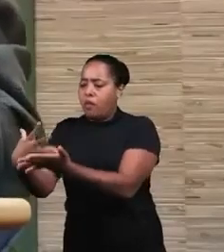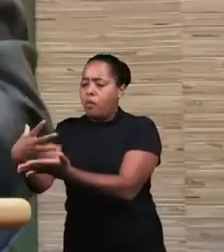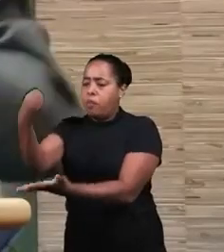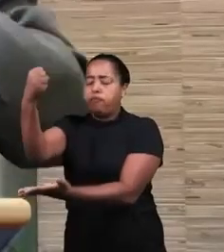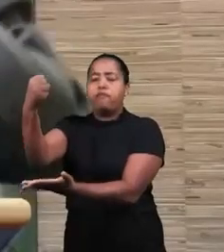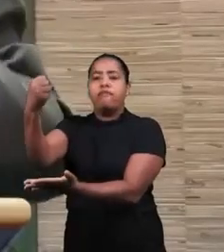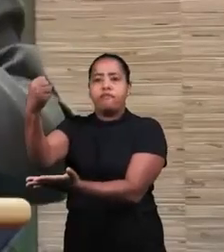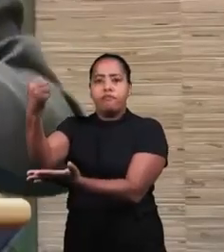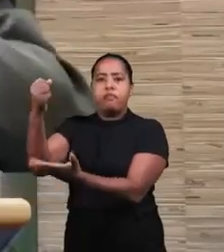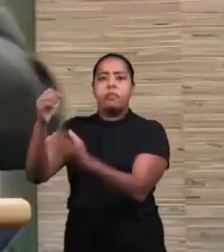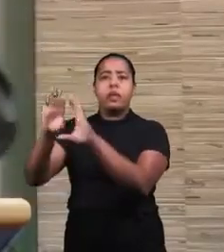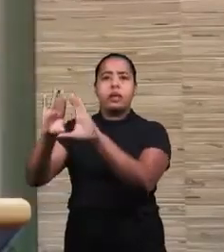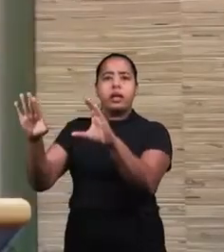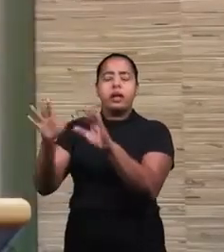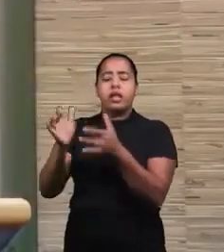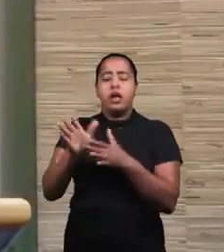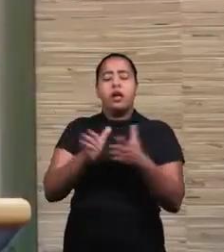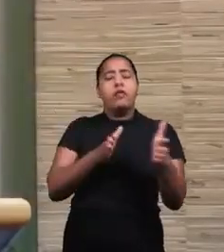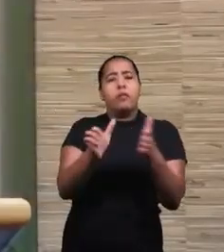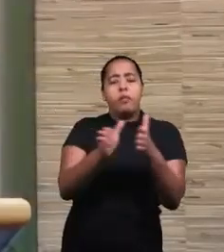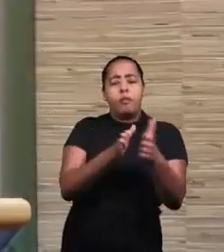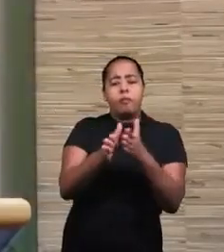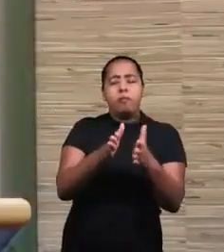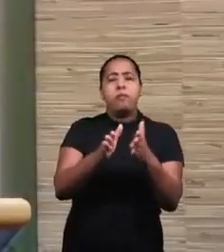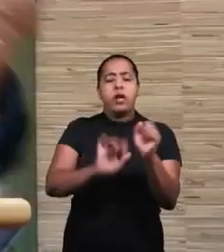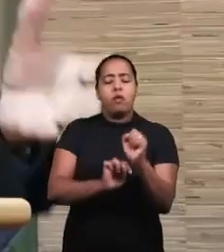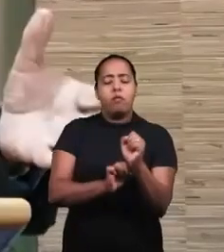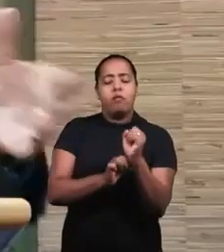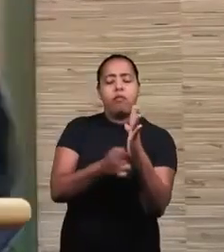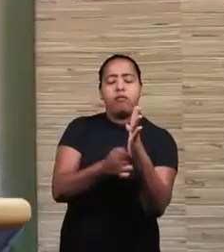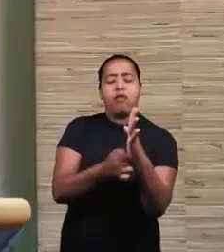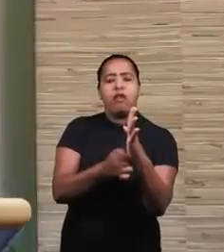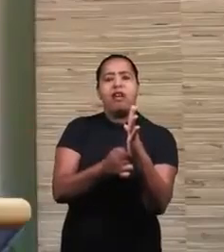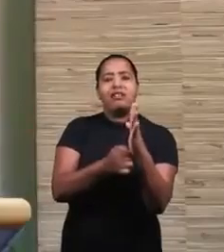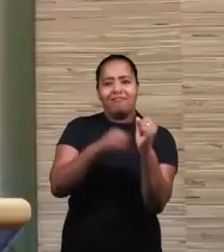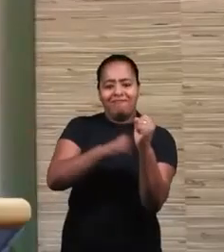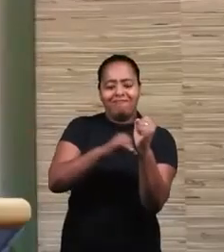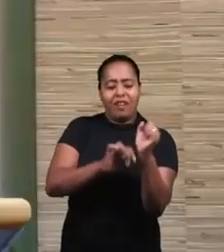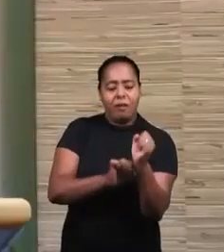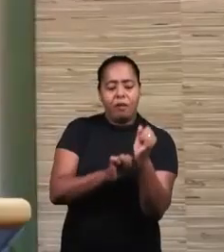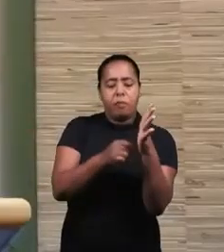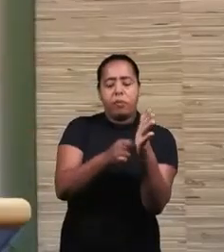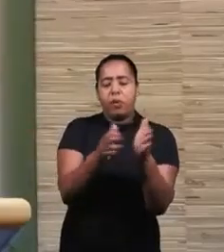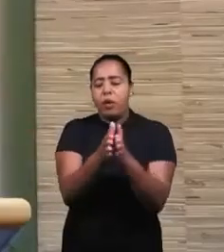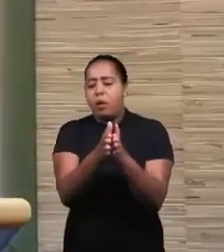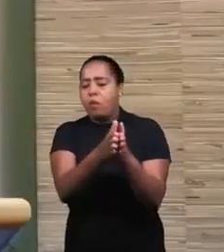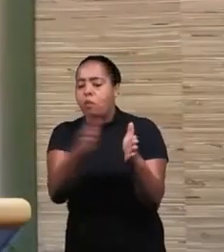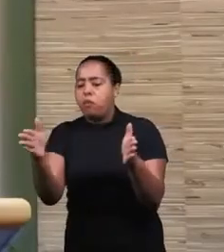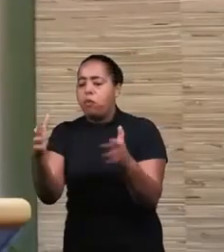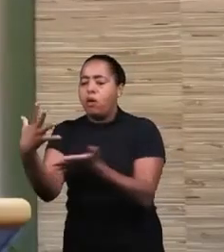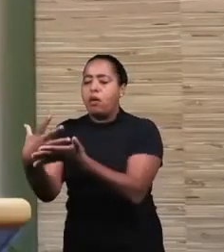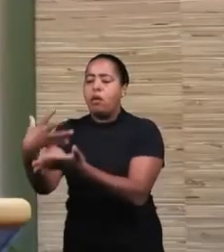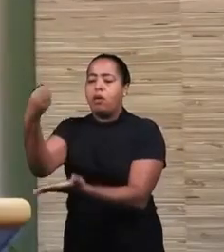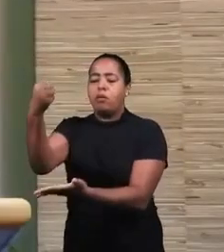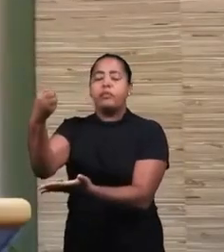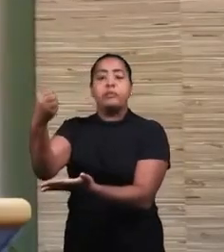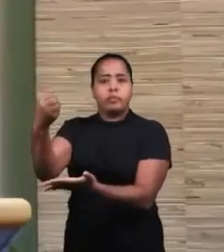eternity. Then we will see the time revealed in the riddle pointing to the prophetic moment of